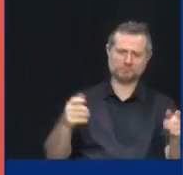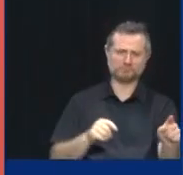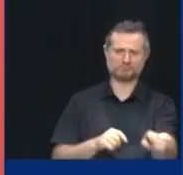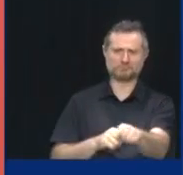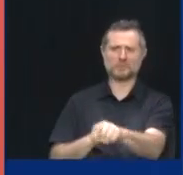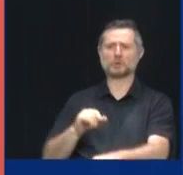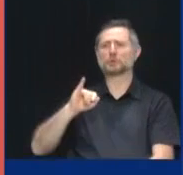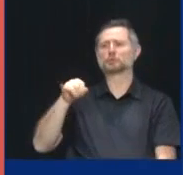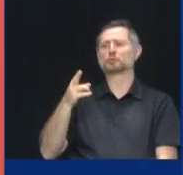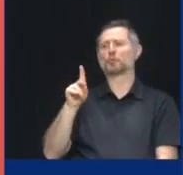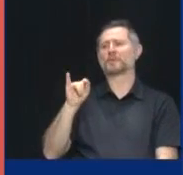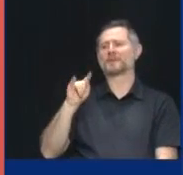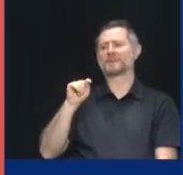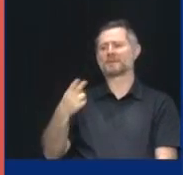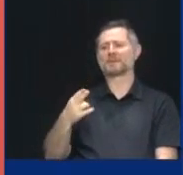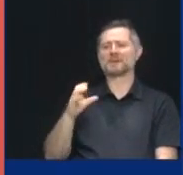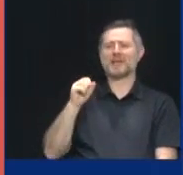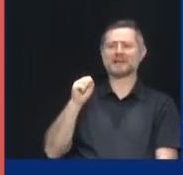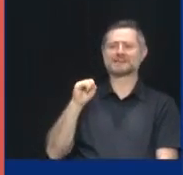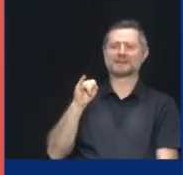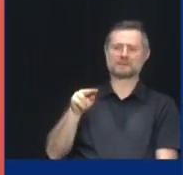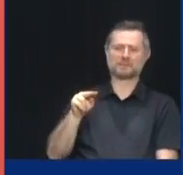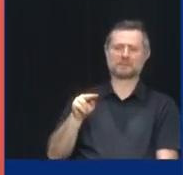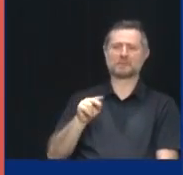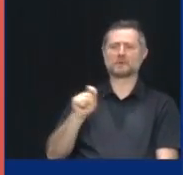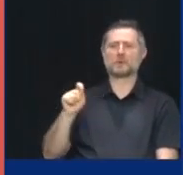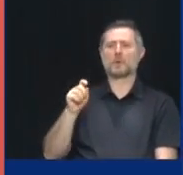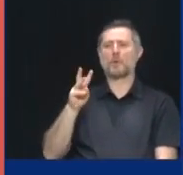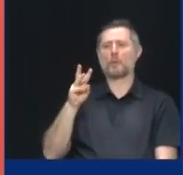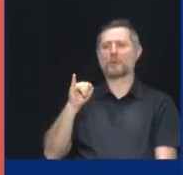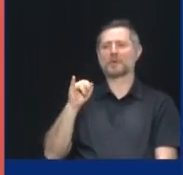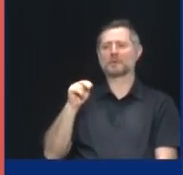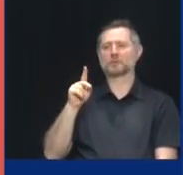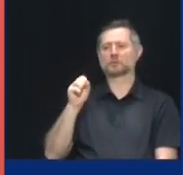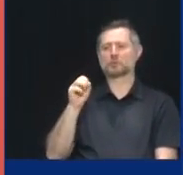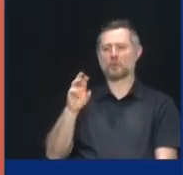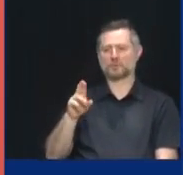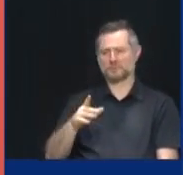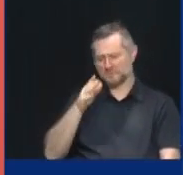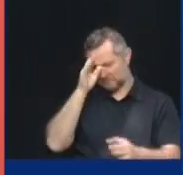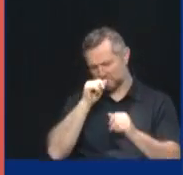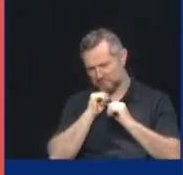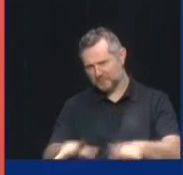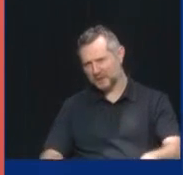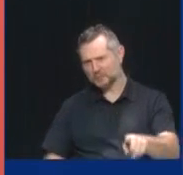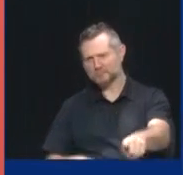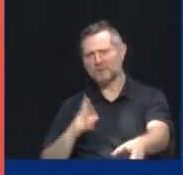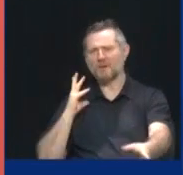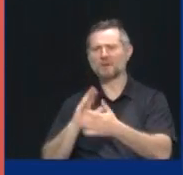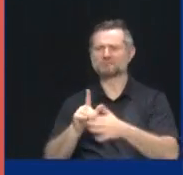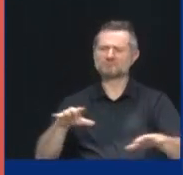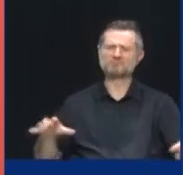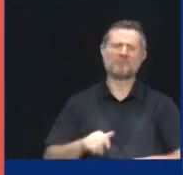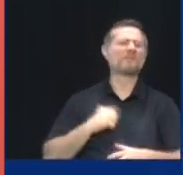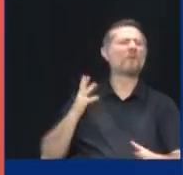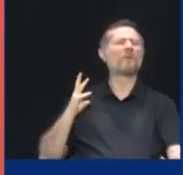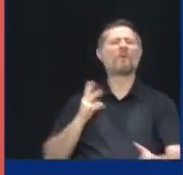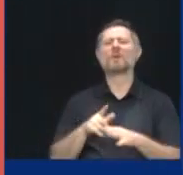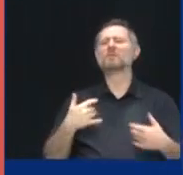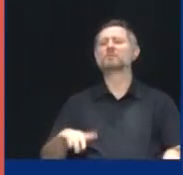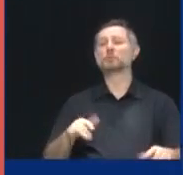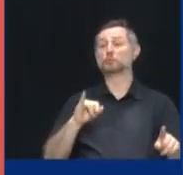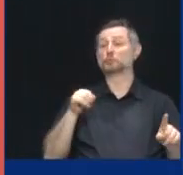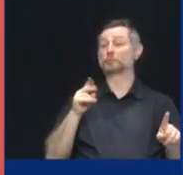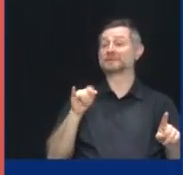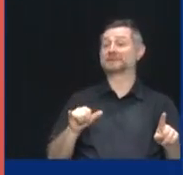Judith Kazin-Winsner, God bless you for spending your life. Judy Gray Owens,